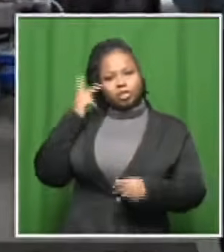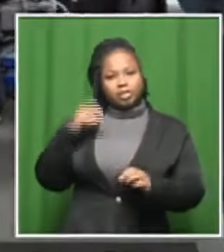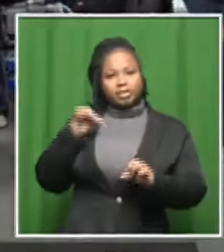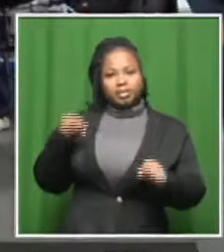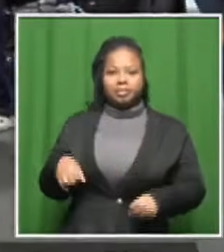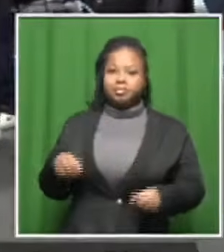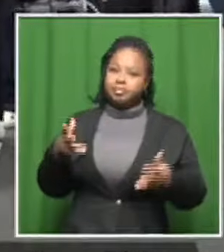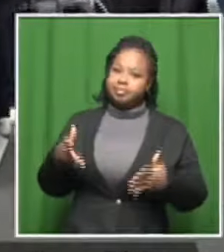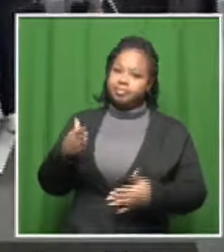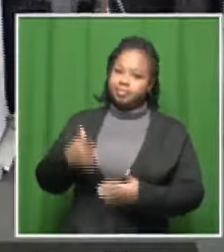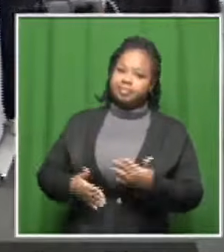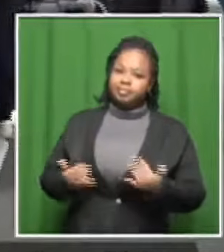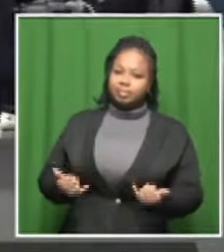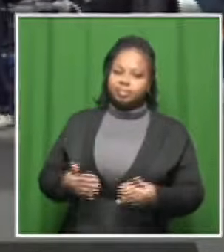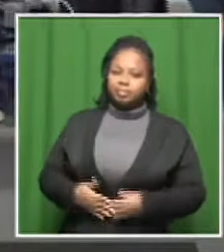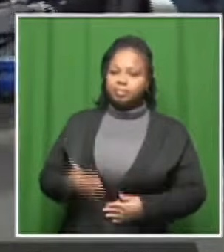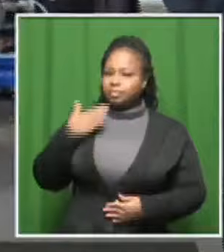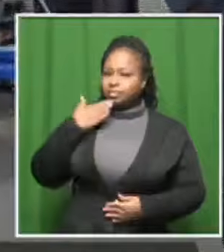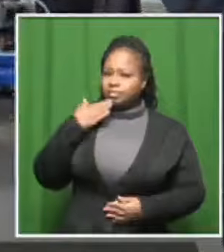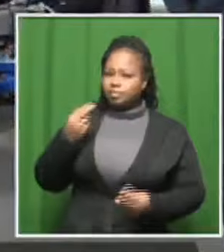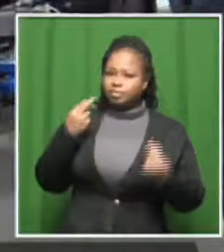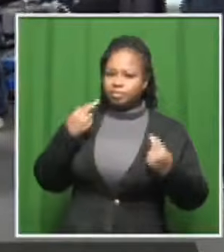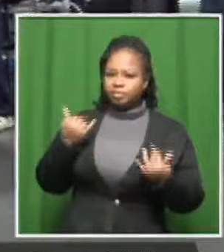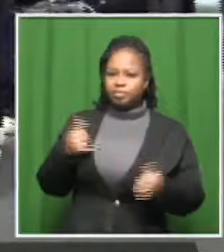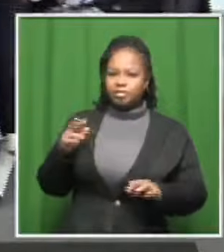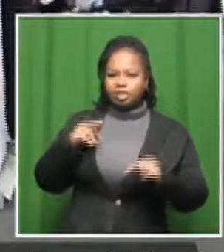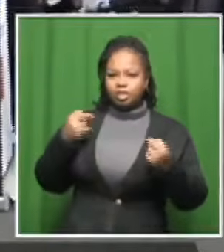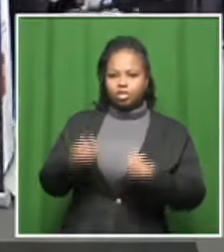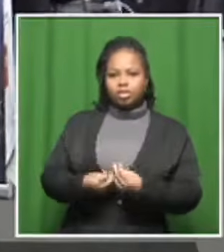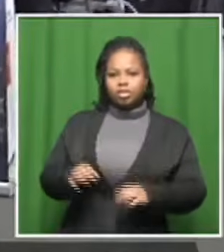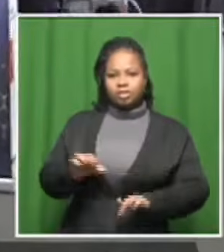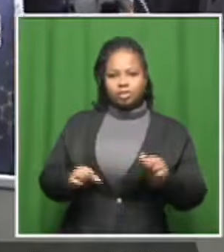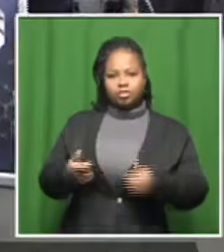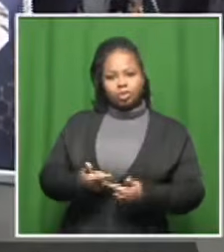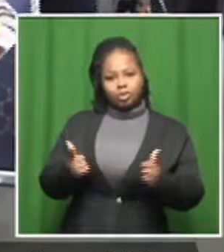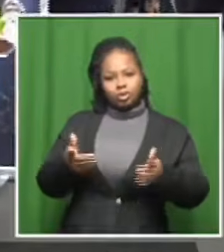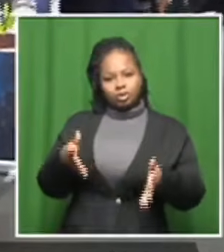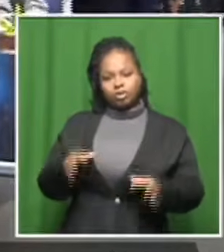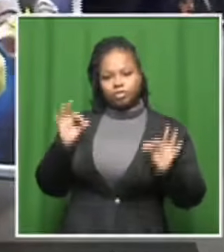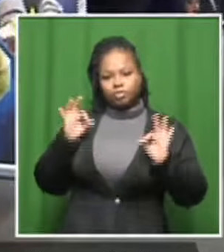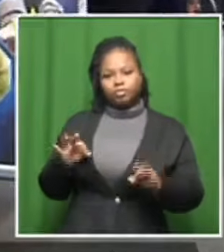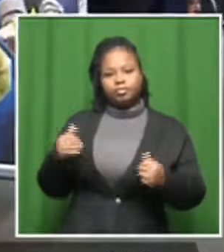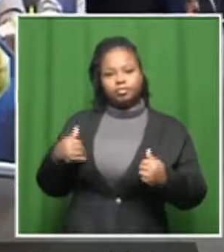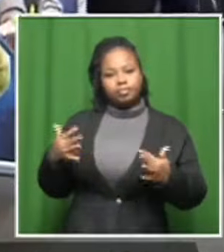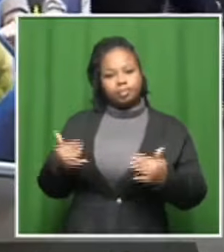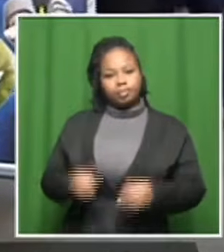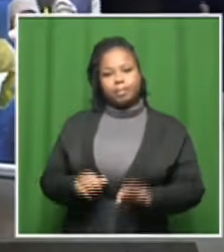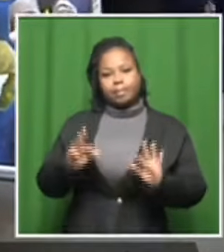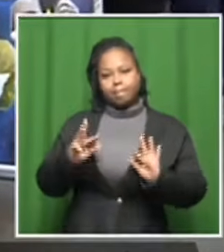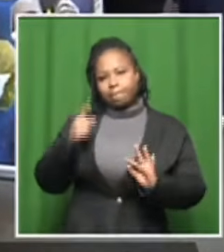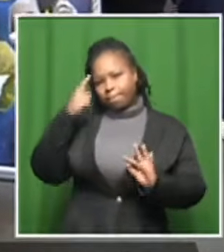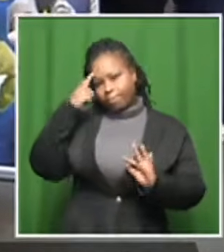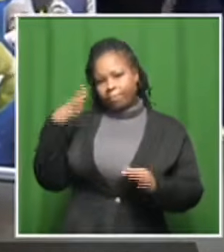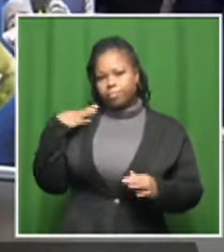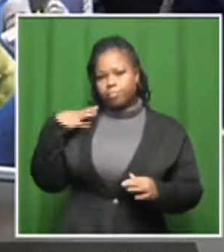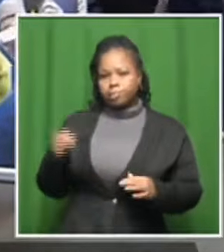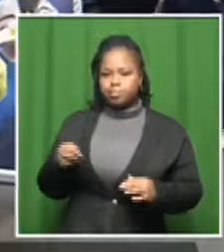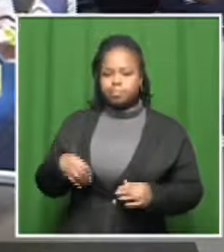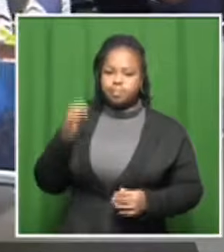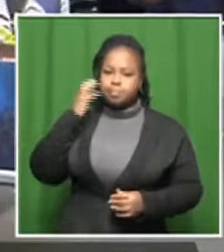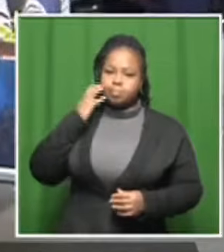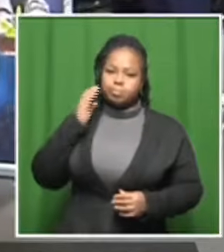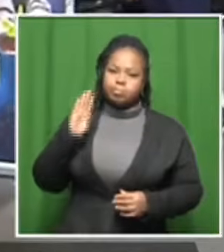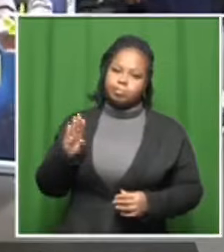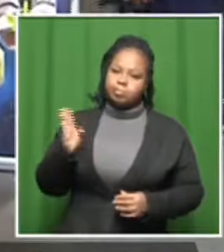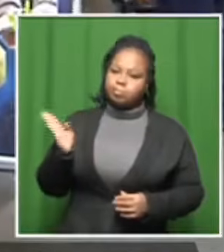where we leave it. Thank you for tuning in. National Science Week being launched. That official program's kick-starting at 9 a.m. Minister Bladen Zamande obviously